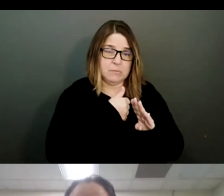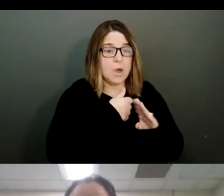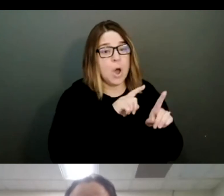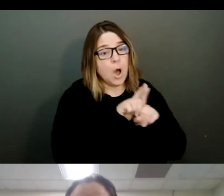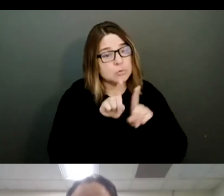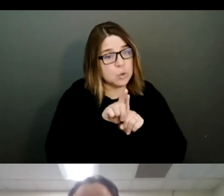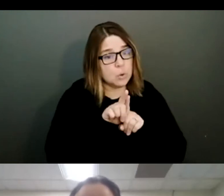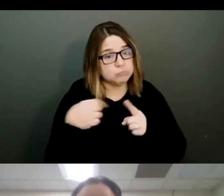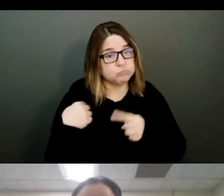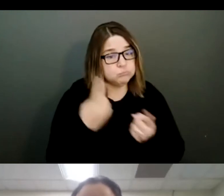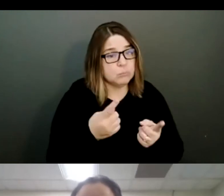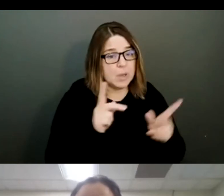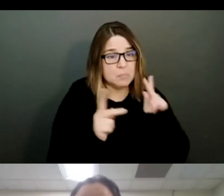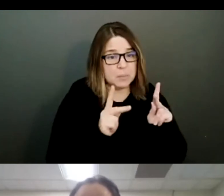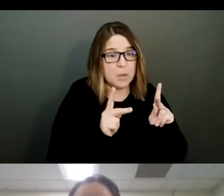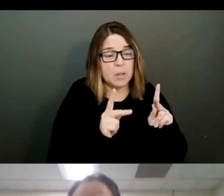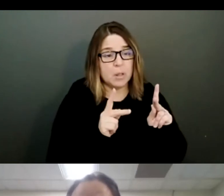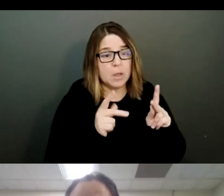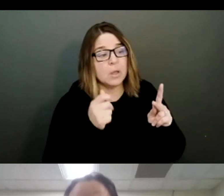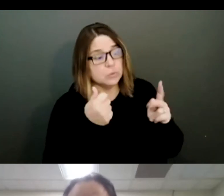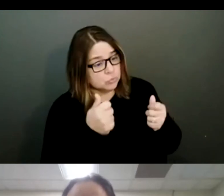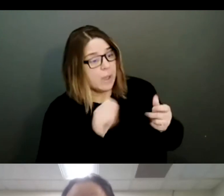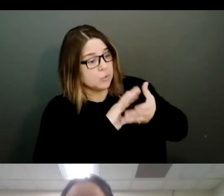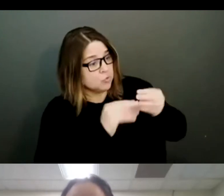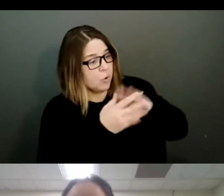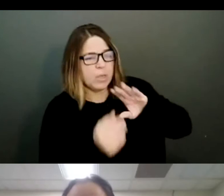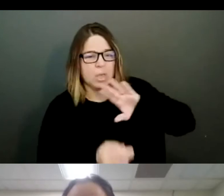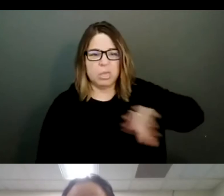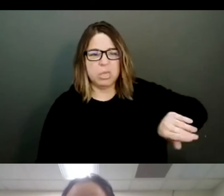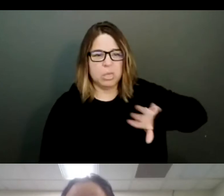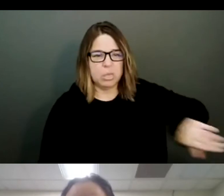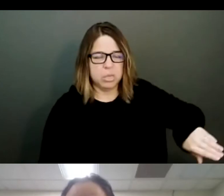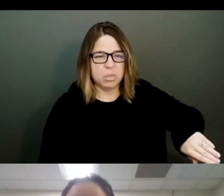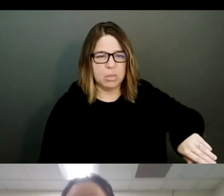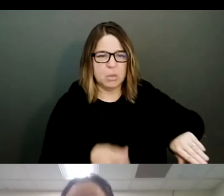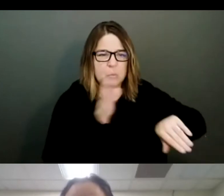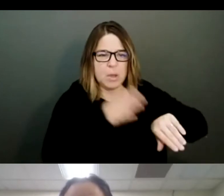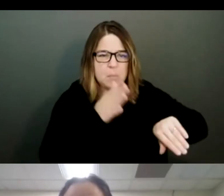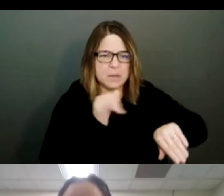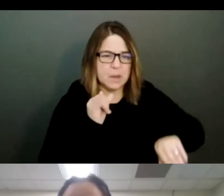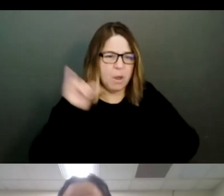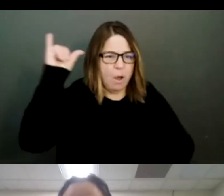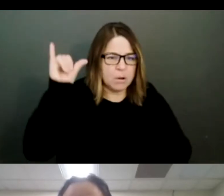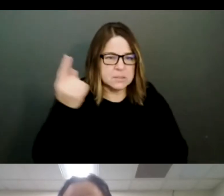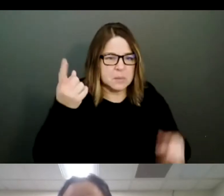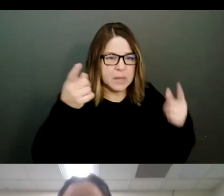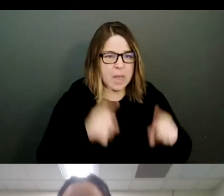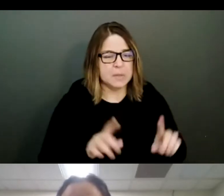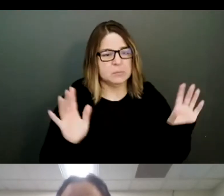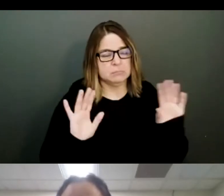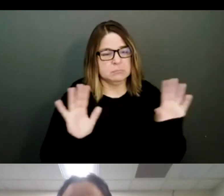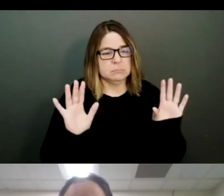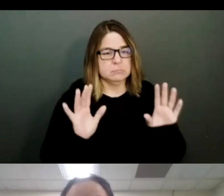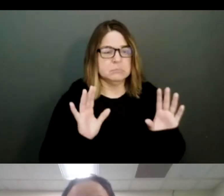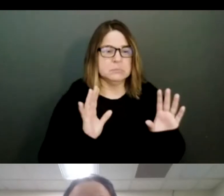quite frankly, if you even tried to tell them, you probably were reprimanded, hung, or something happened, right?